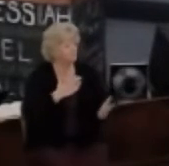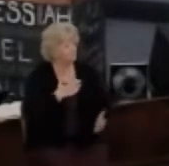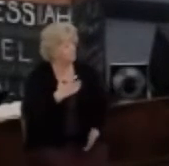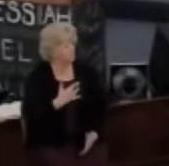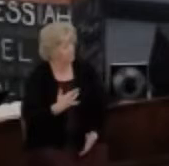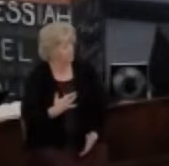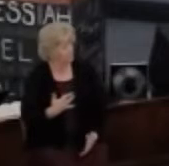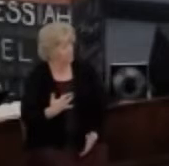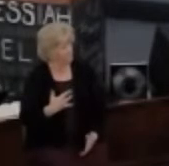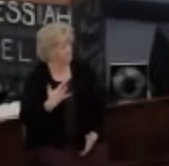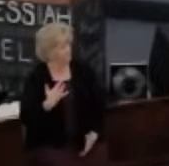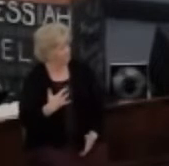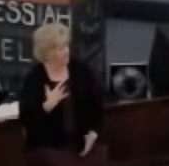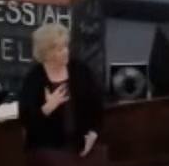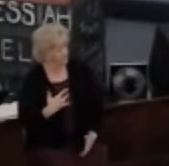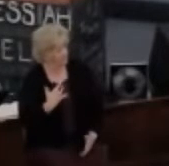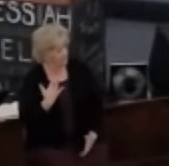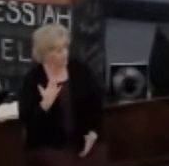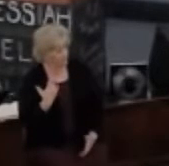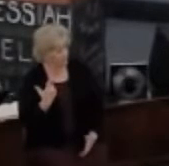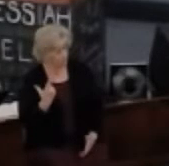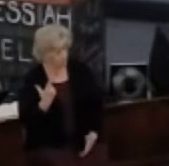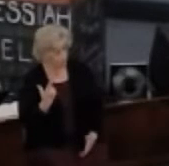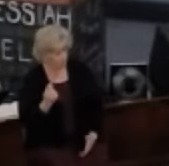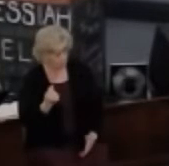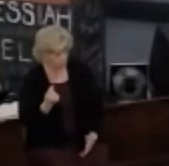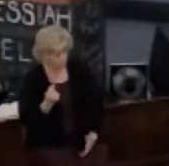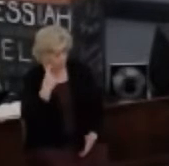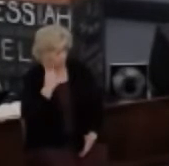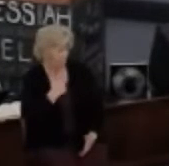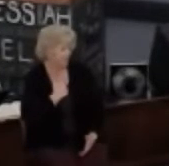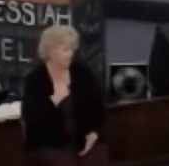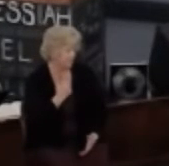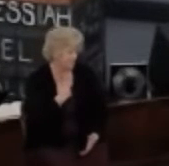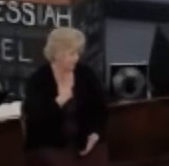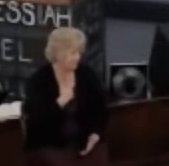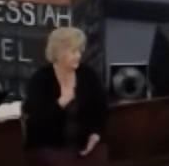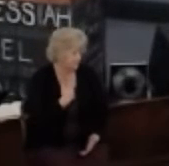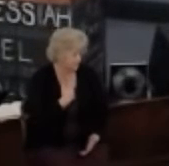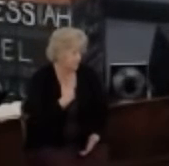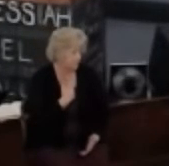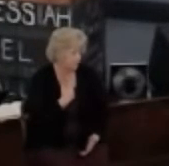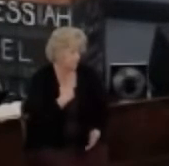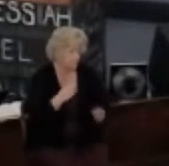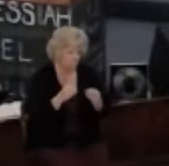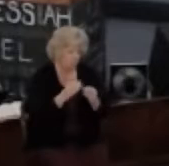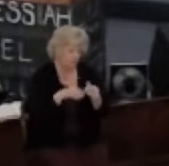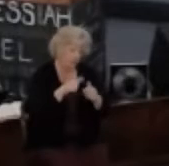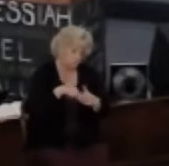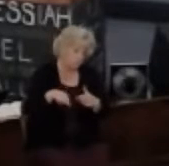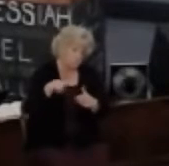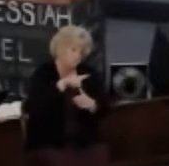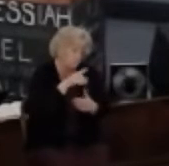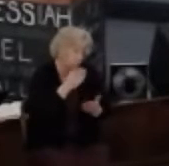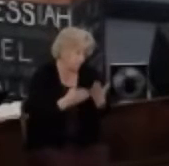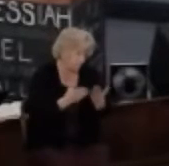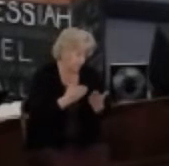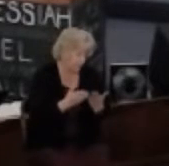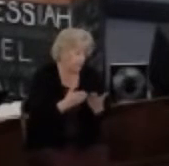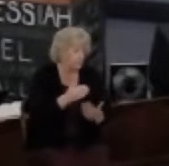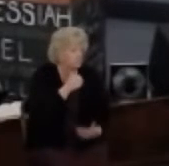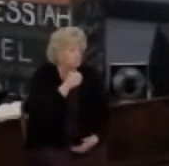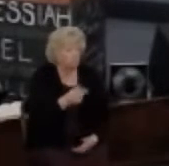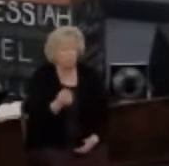I guess I'm doing this for myself more than anybody else. I don't want you to